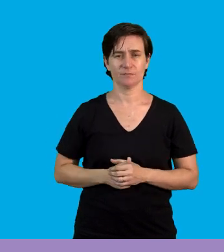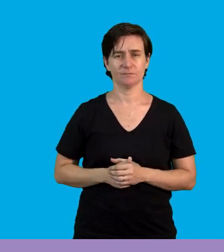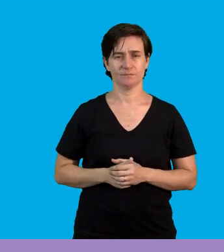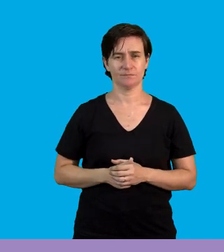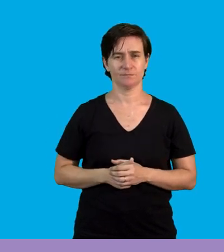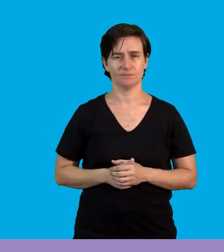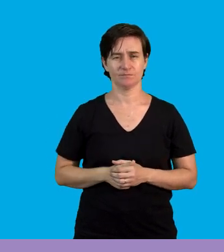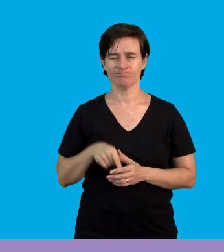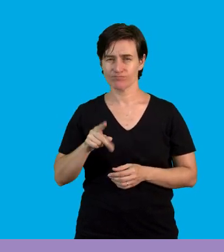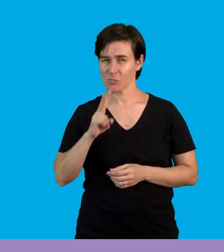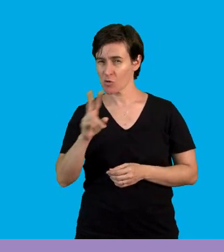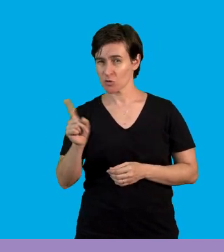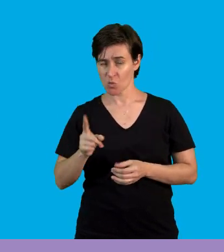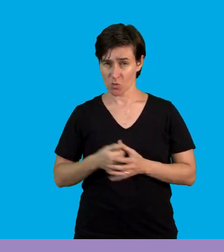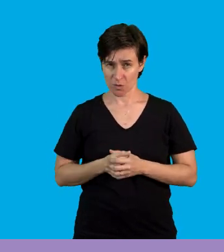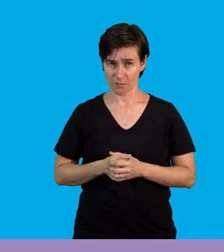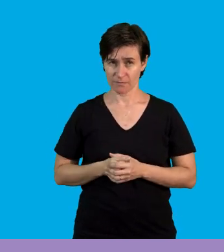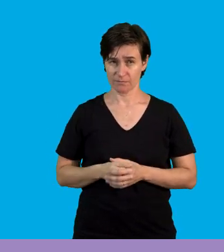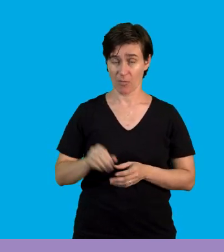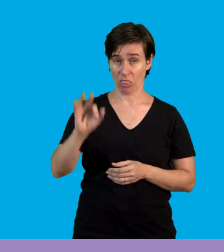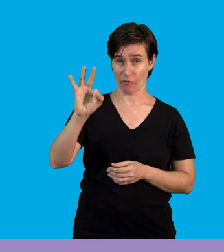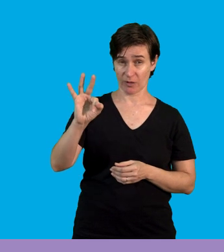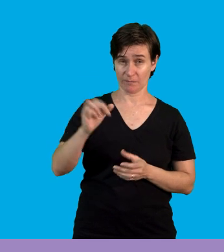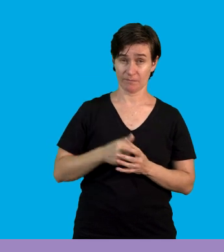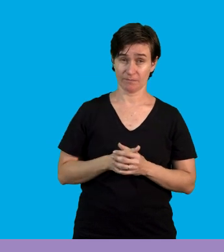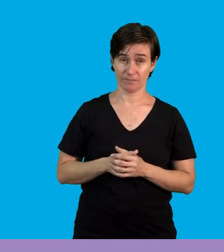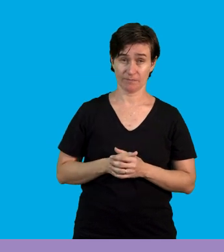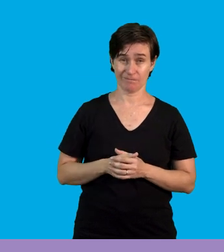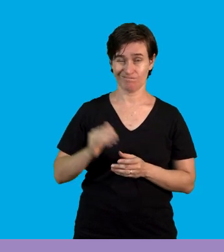125, and that gives us